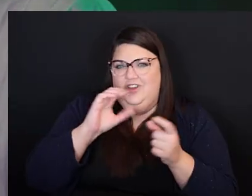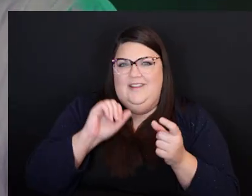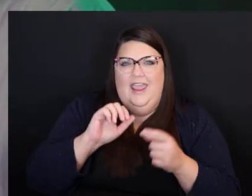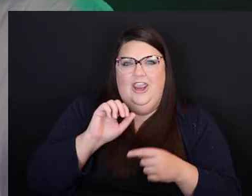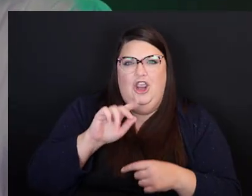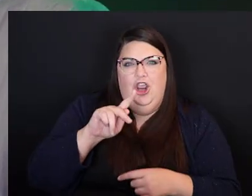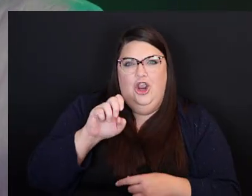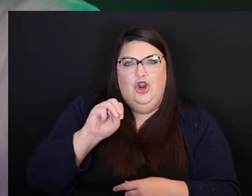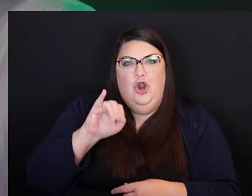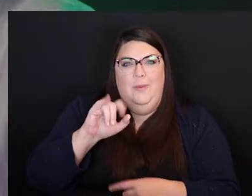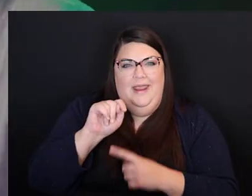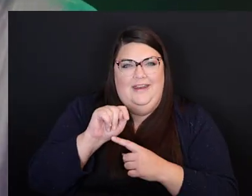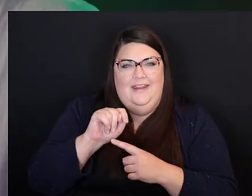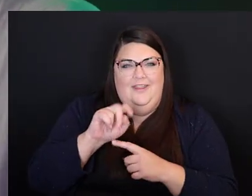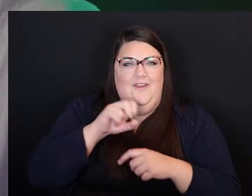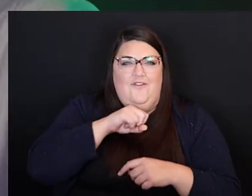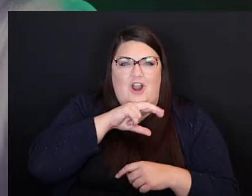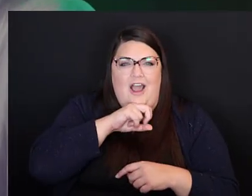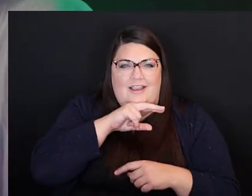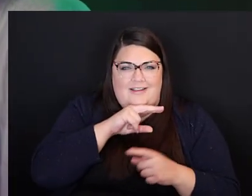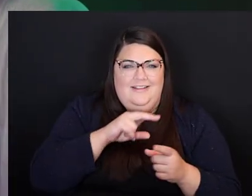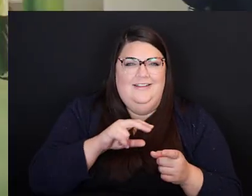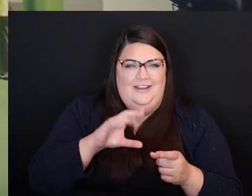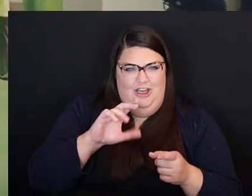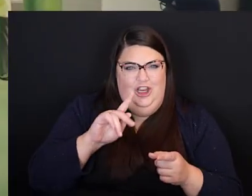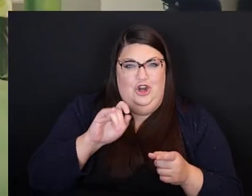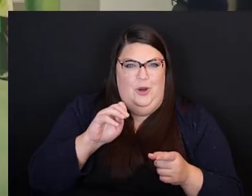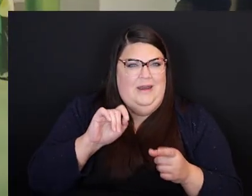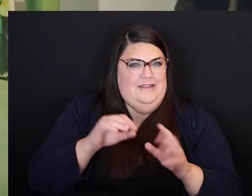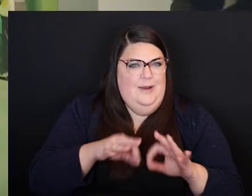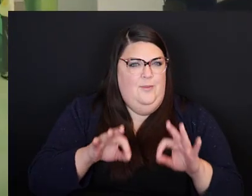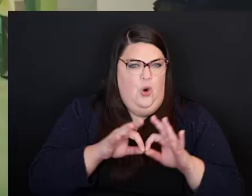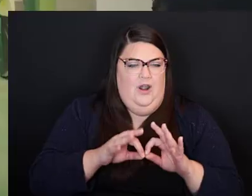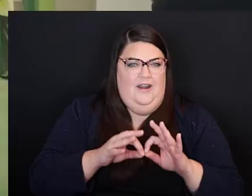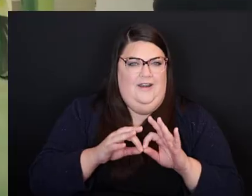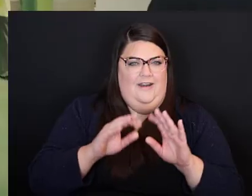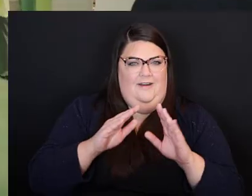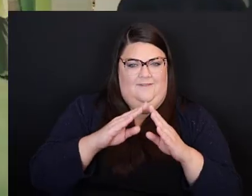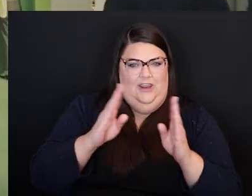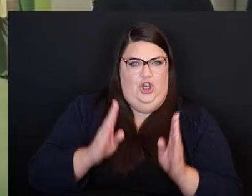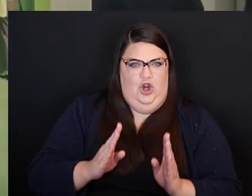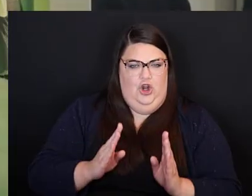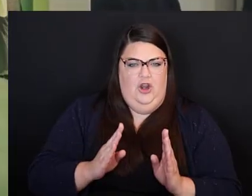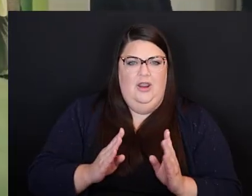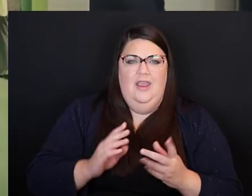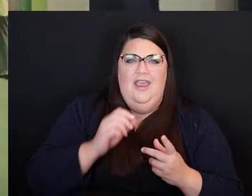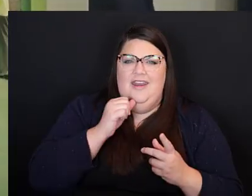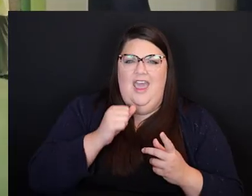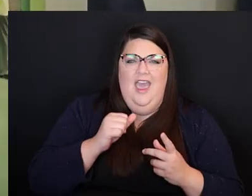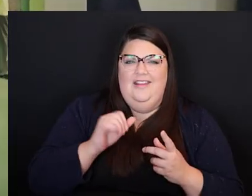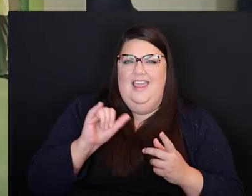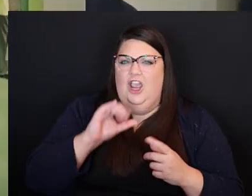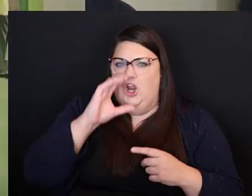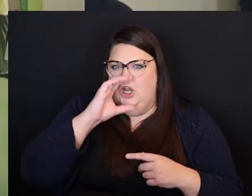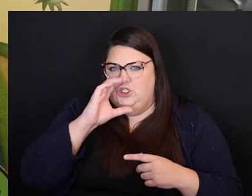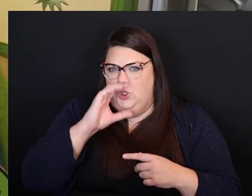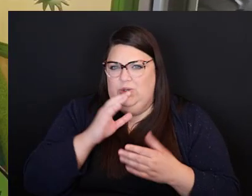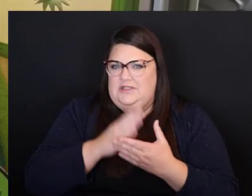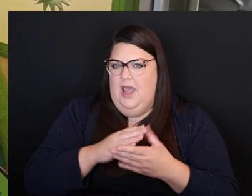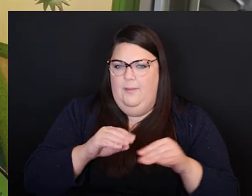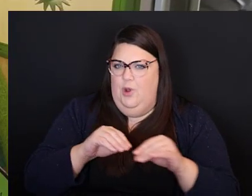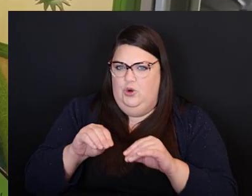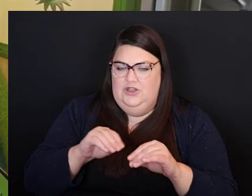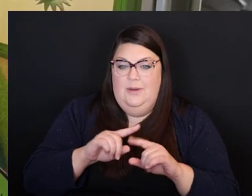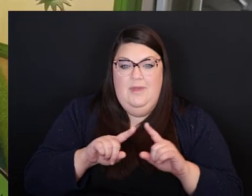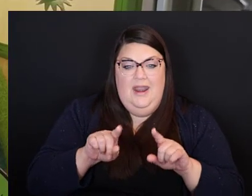Kermit the Frog really comes forward as like an important figure that is not animated in a kind of stop motion way, but